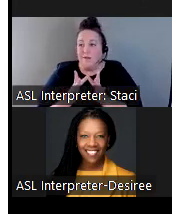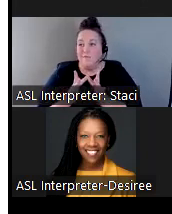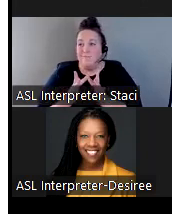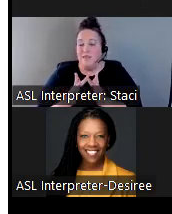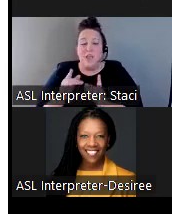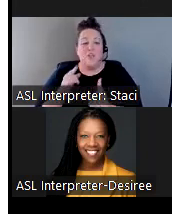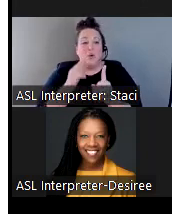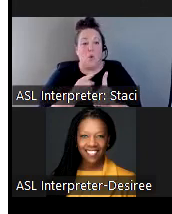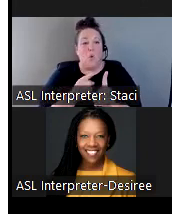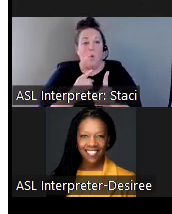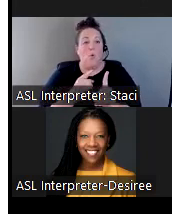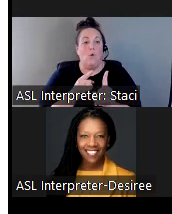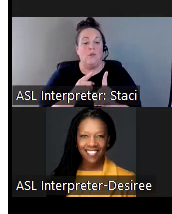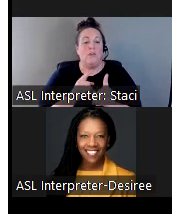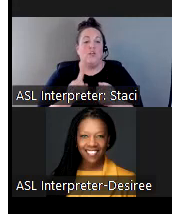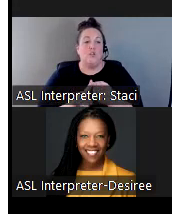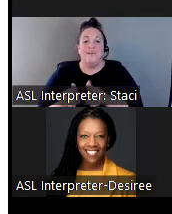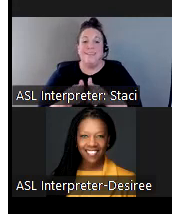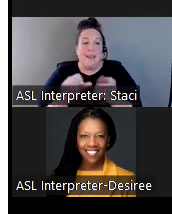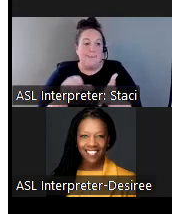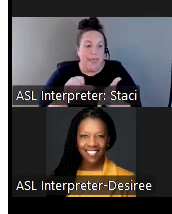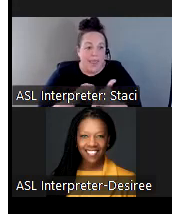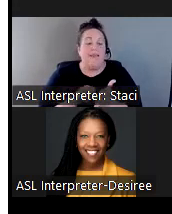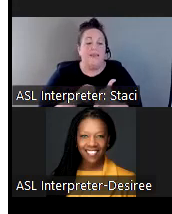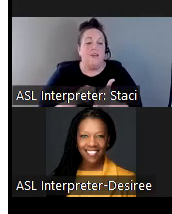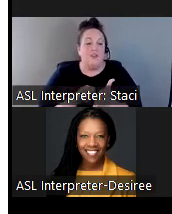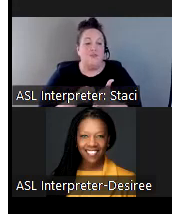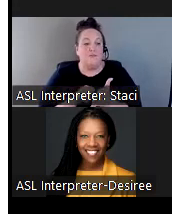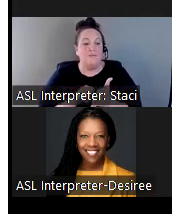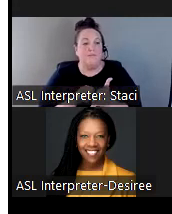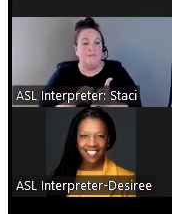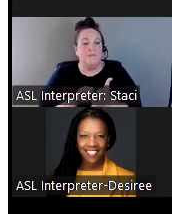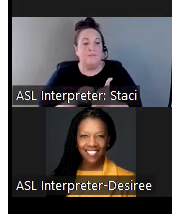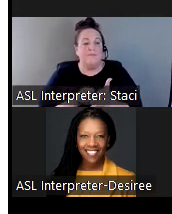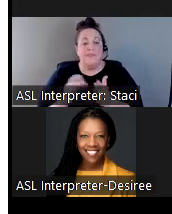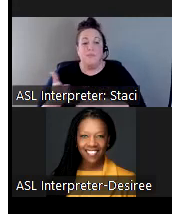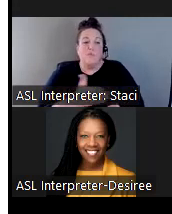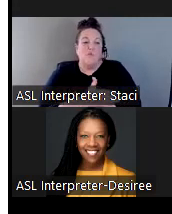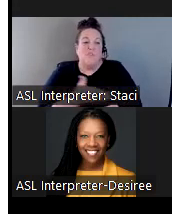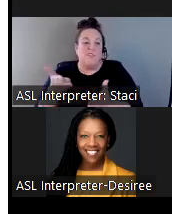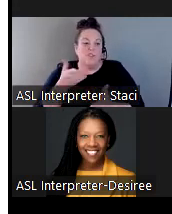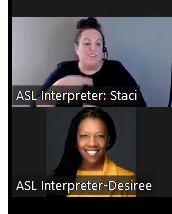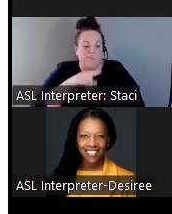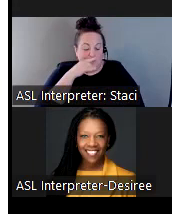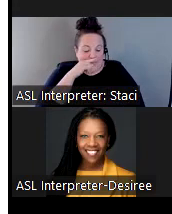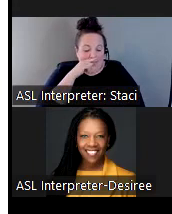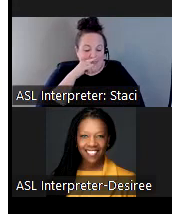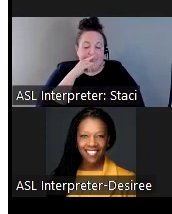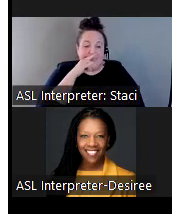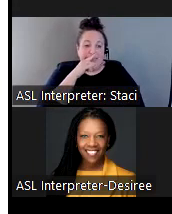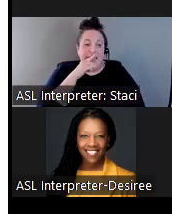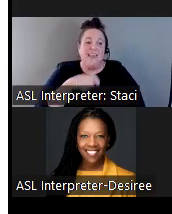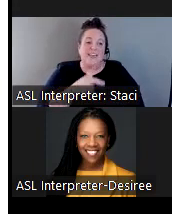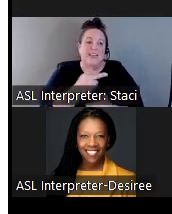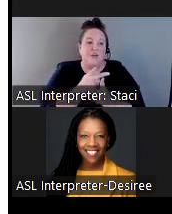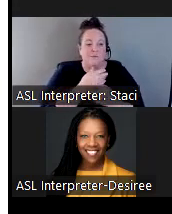was to get you all kind of on the same page and get the resources that you need to improve services for these kids, to get them navigating the